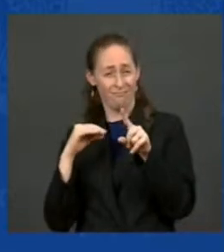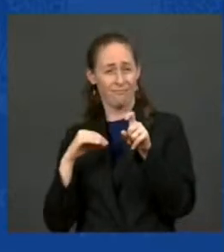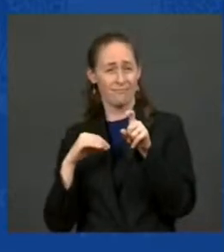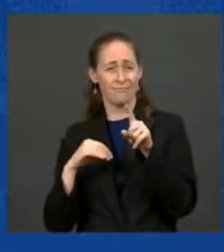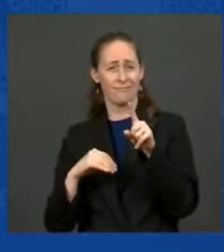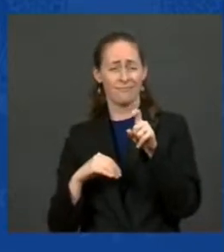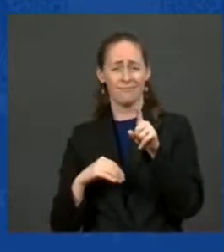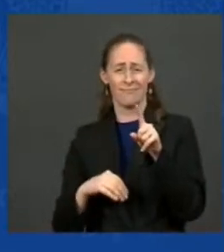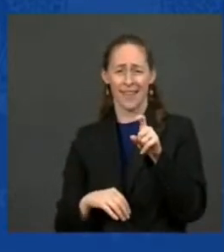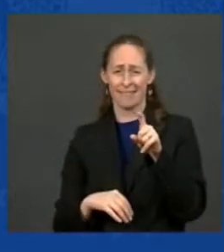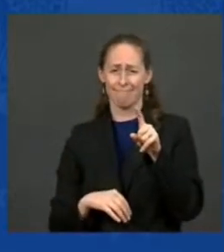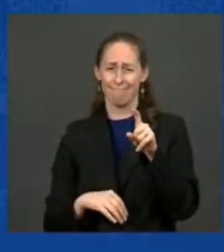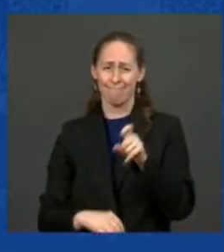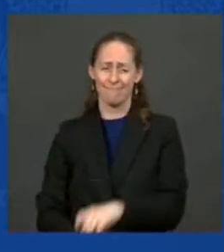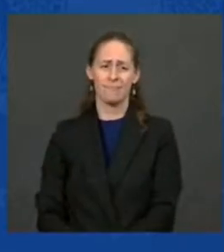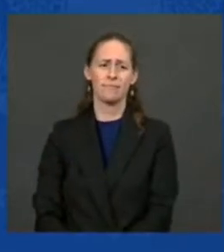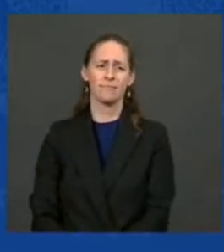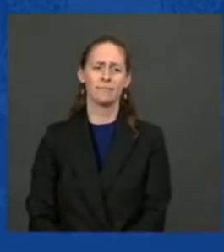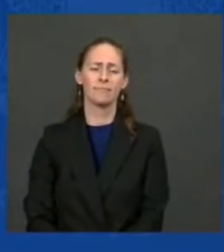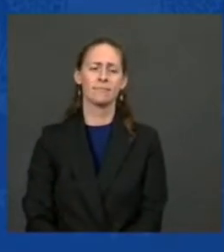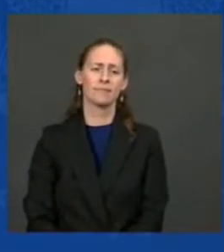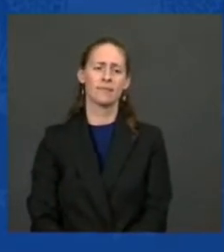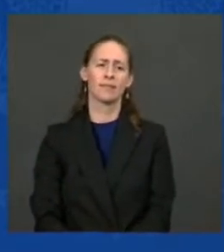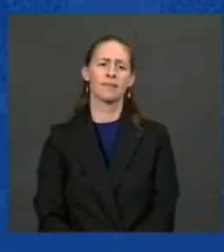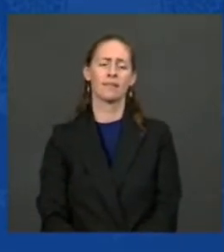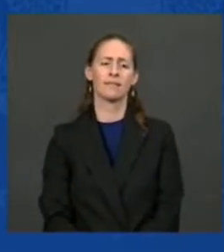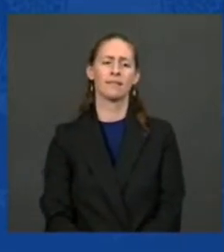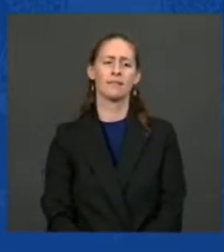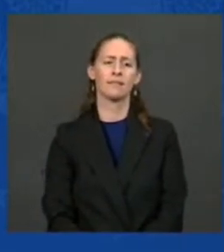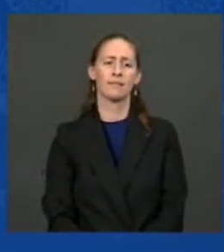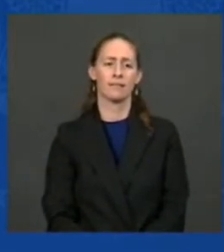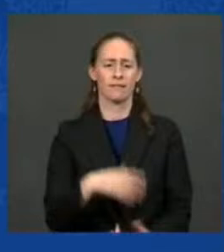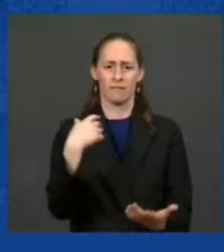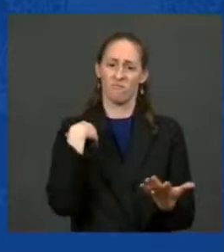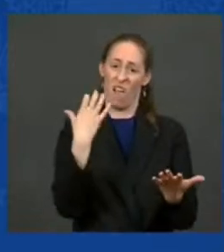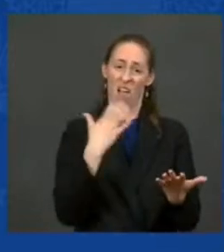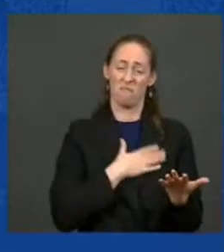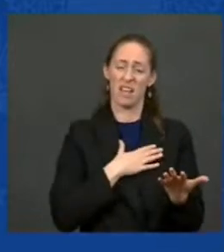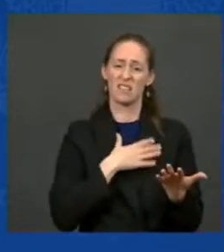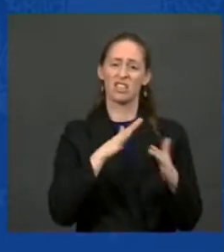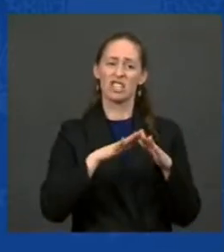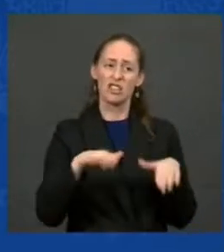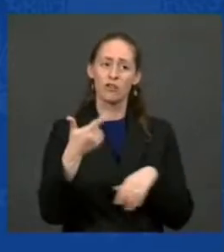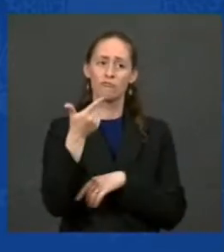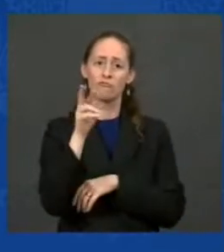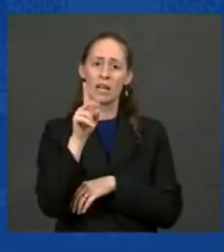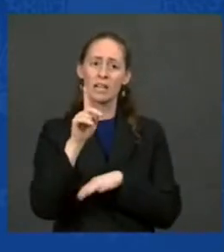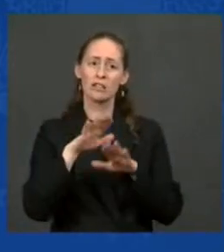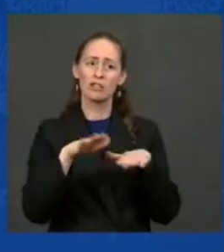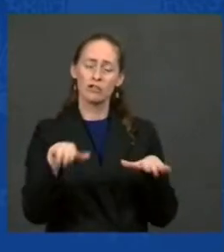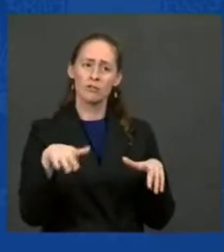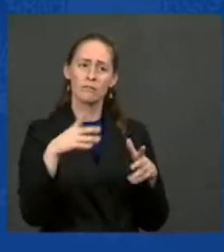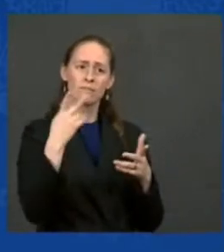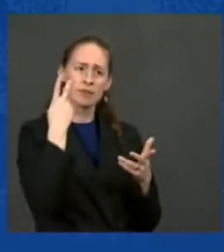I want them to see the ability of the human mind to rationalize